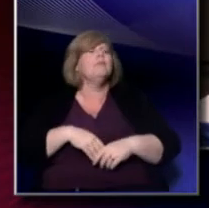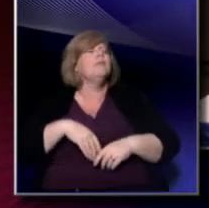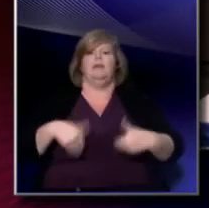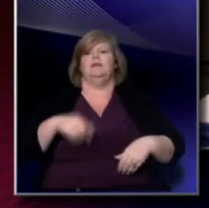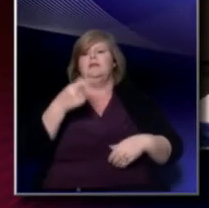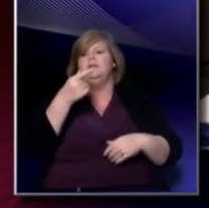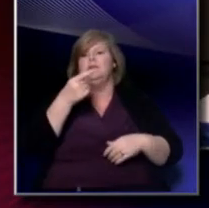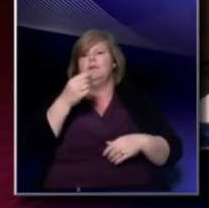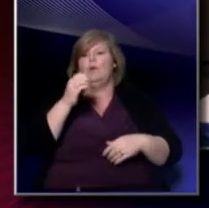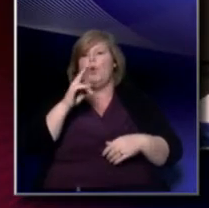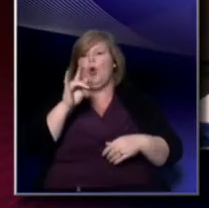much.